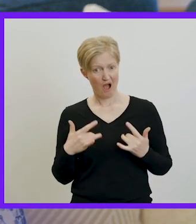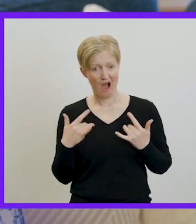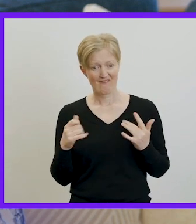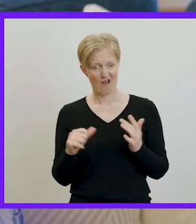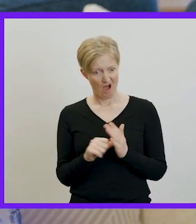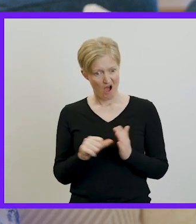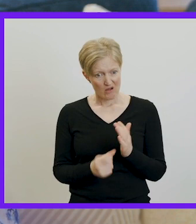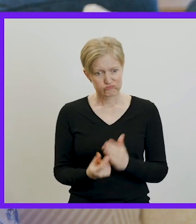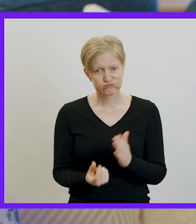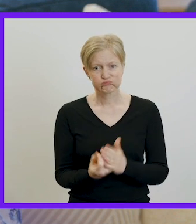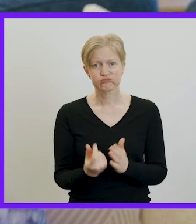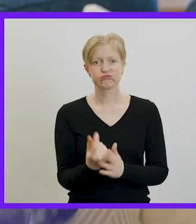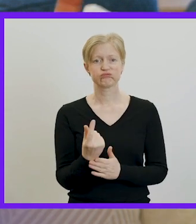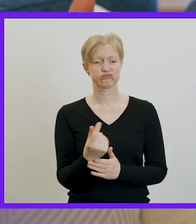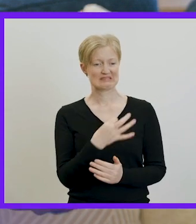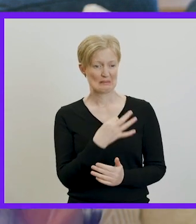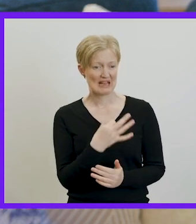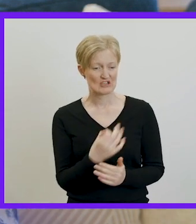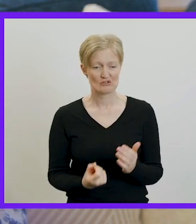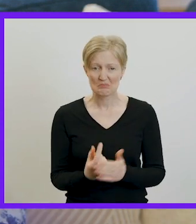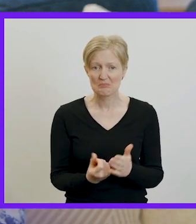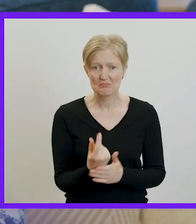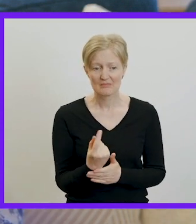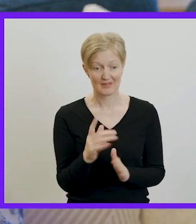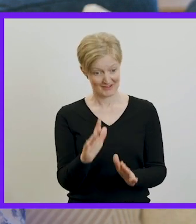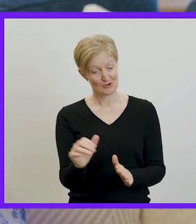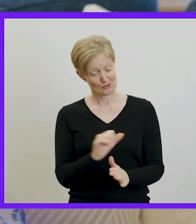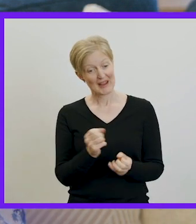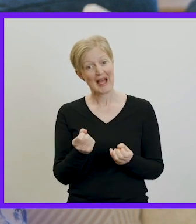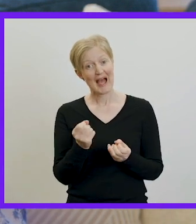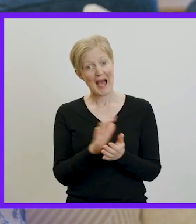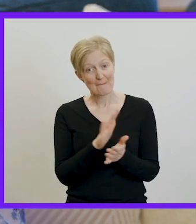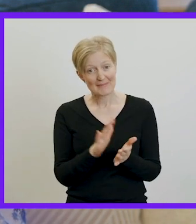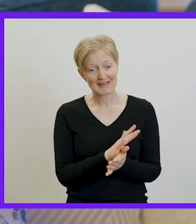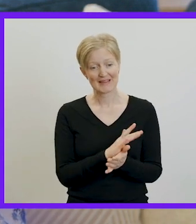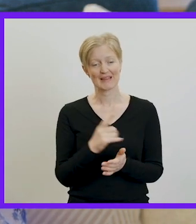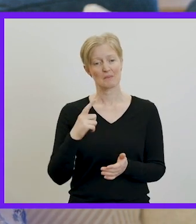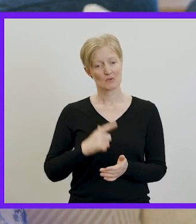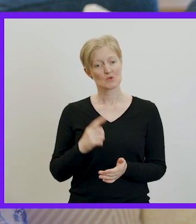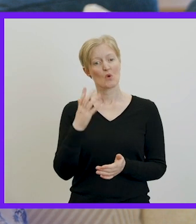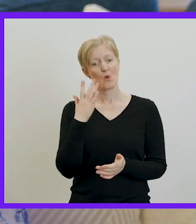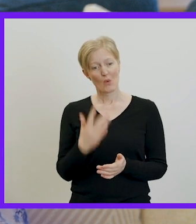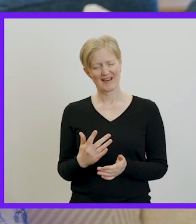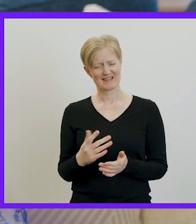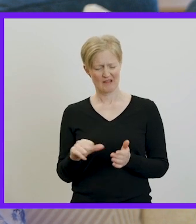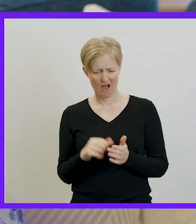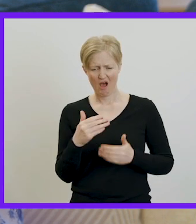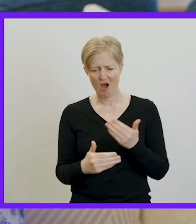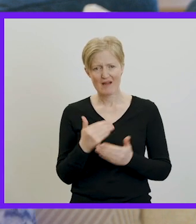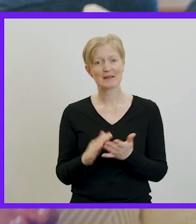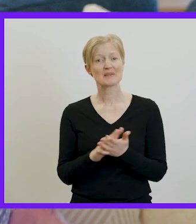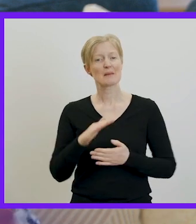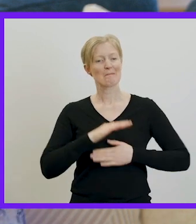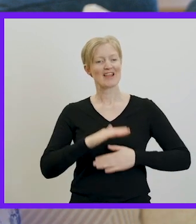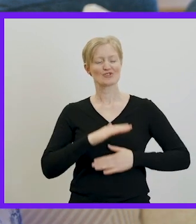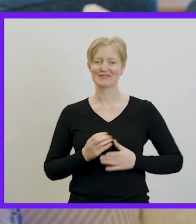of difficulties and temptations? Then be happy, for when the way is rough, your patience has a chance to grow.